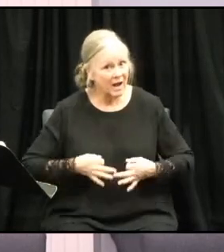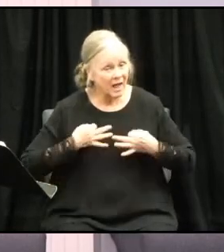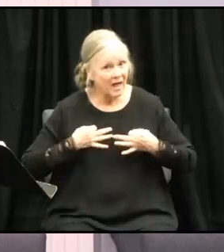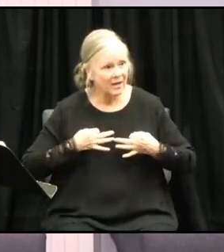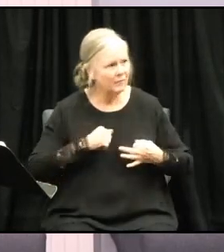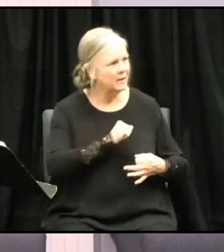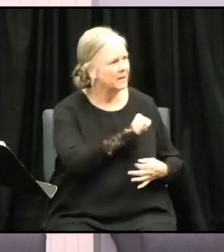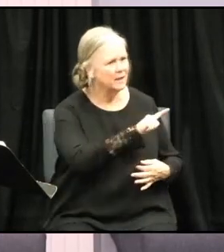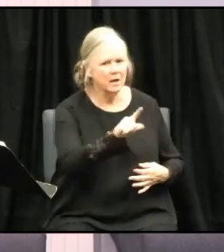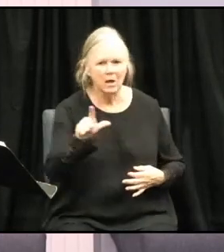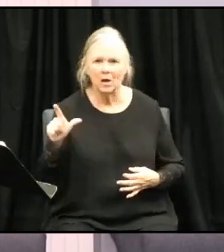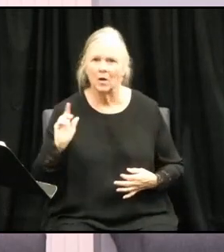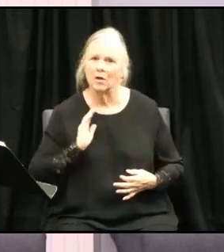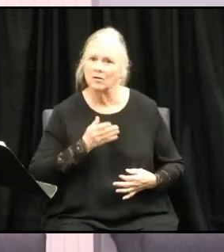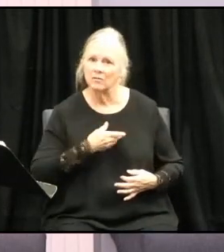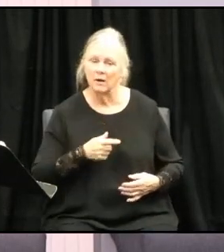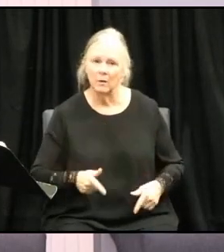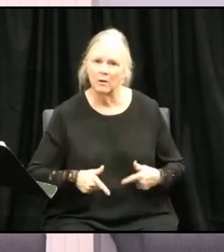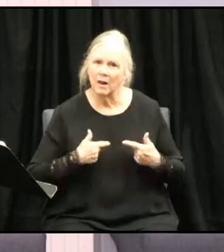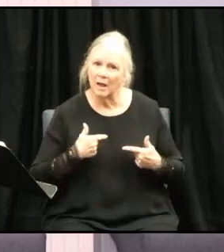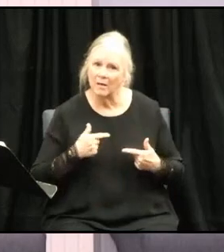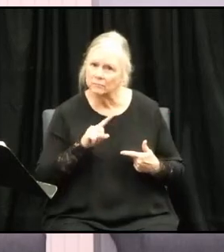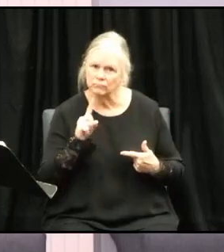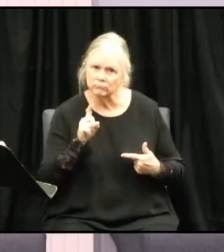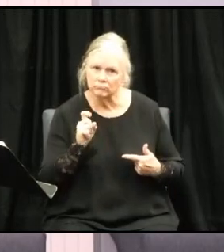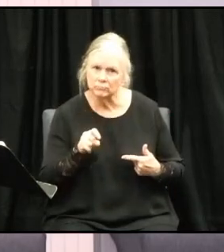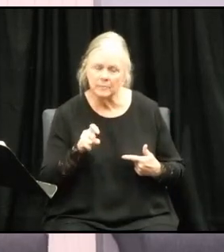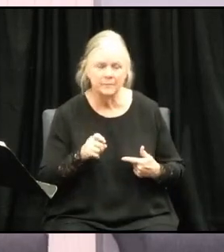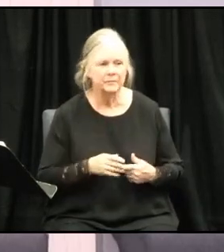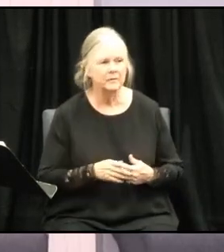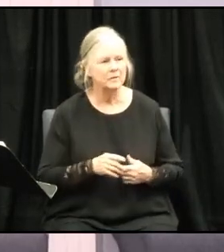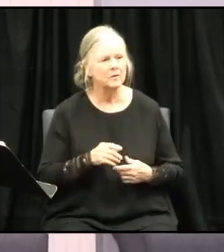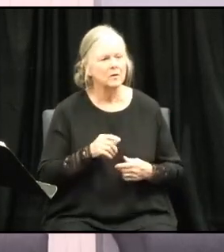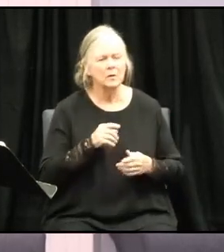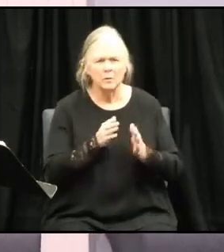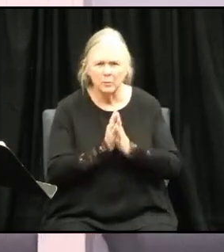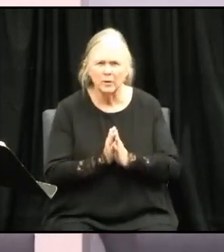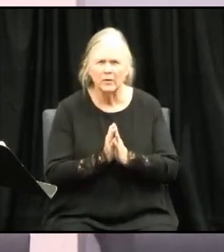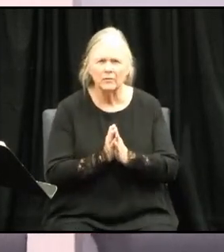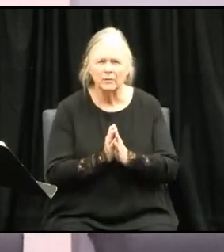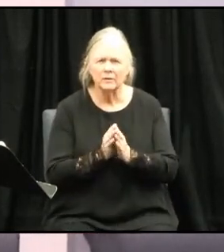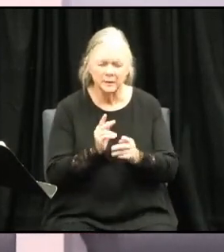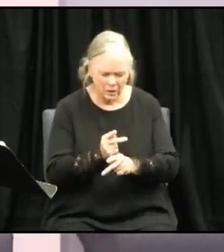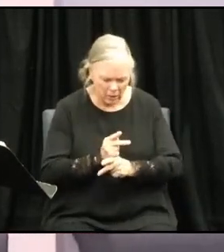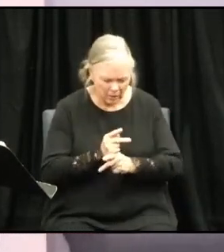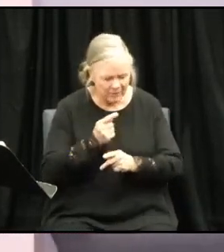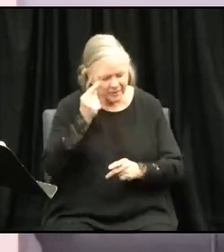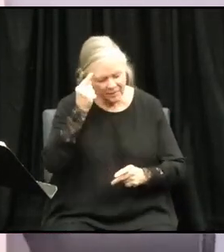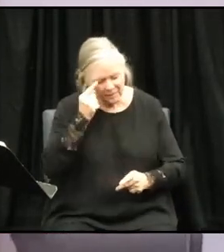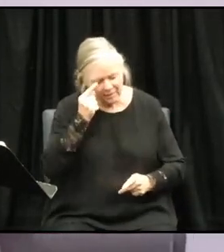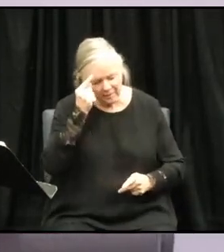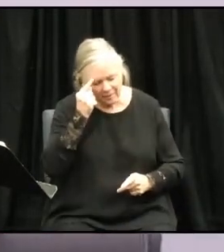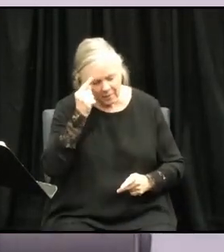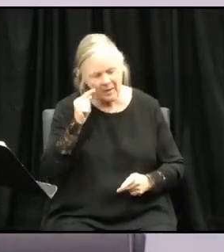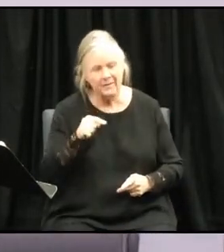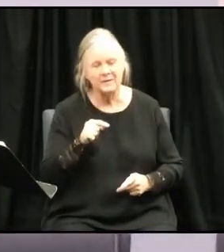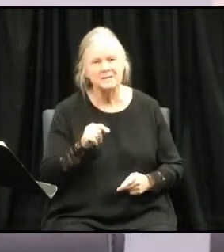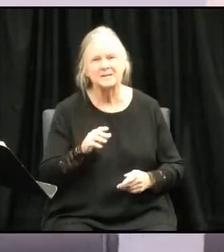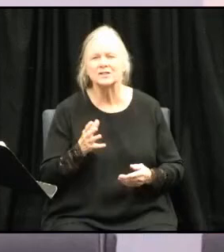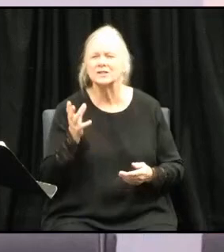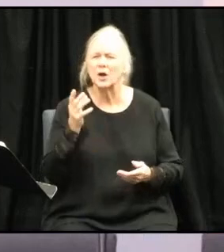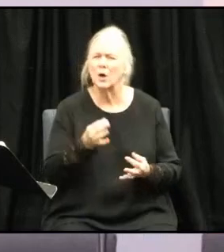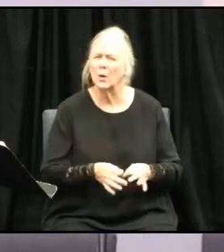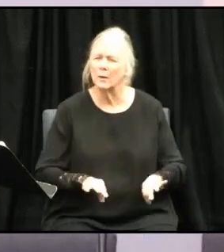of our lives. I mean, really carefully, prayerfully think about this with me, because it's so important to really see this in truth.